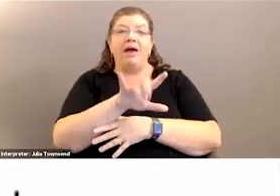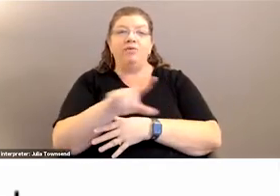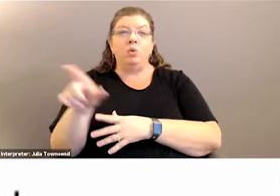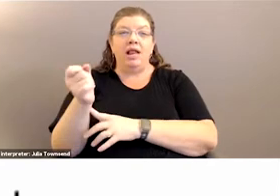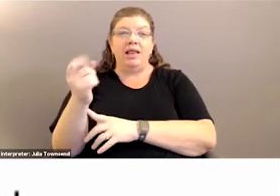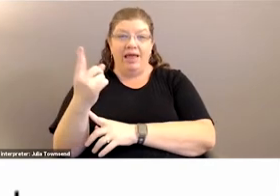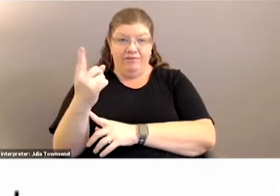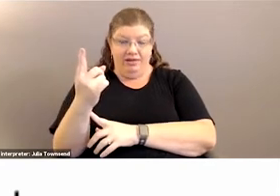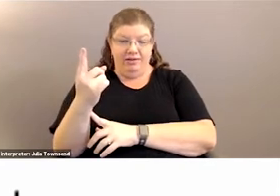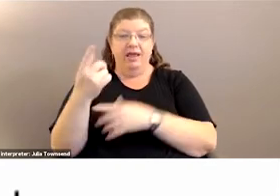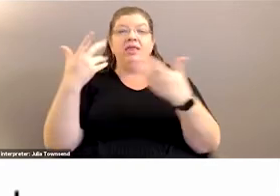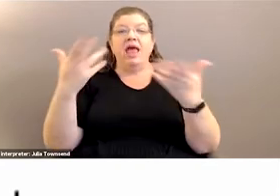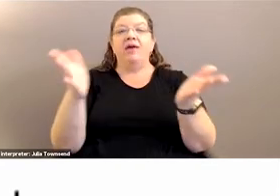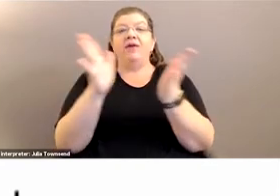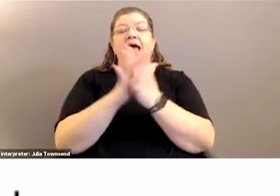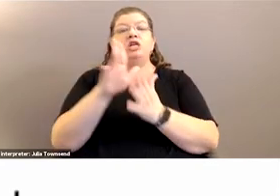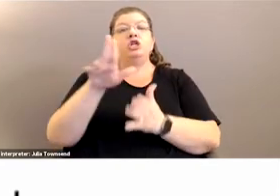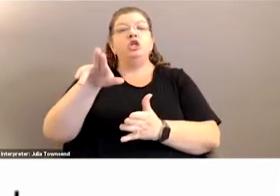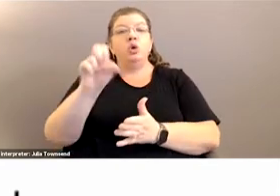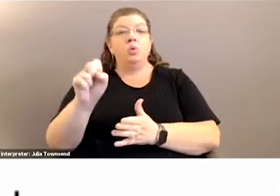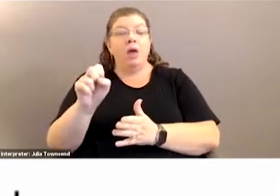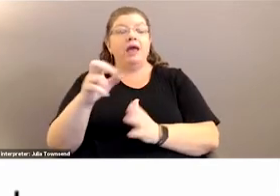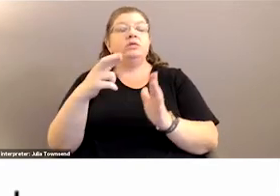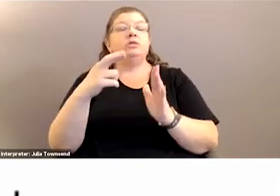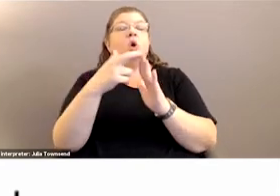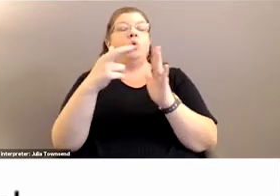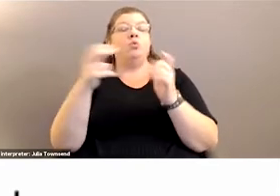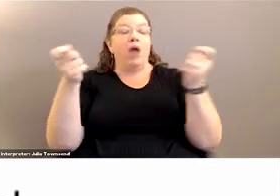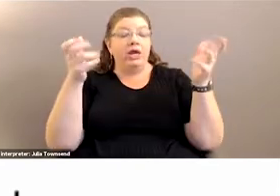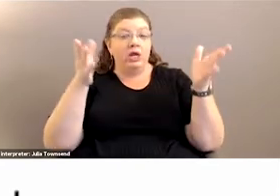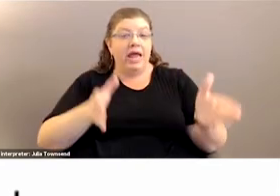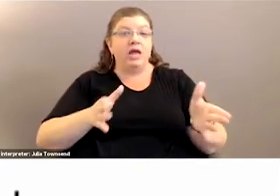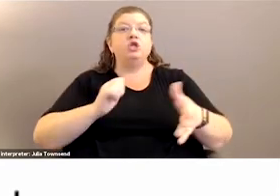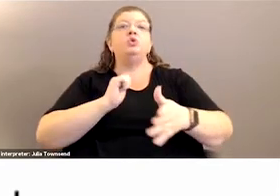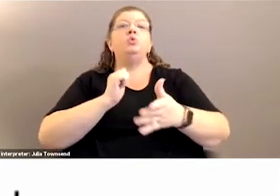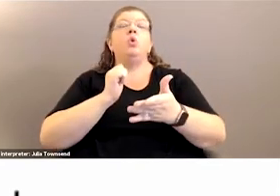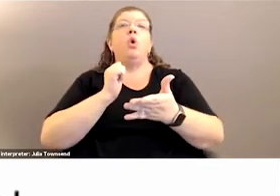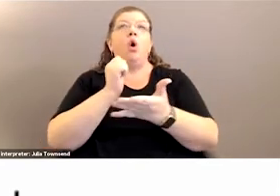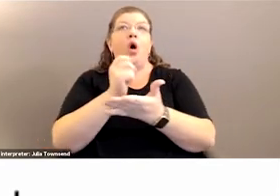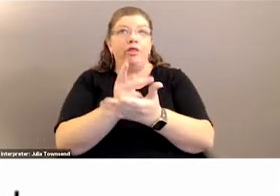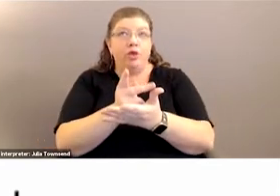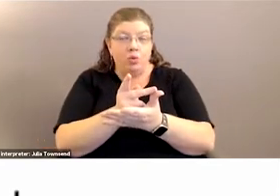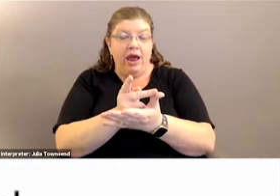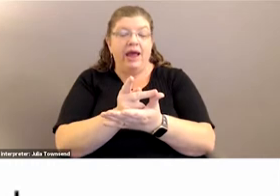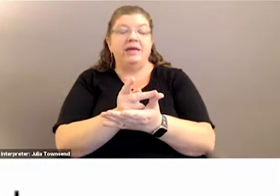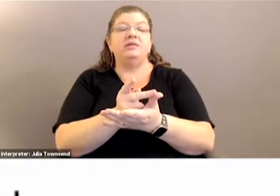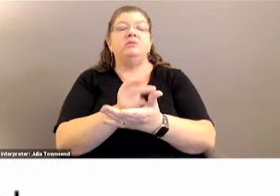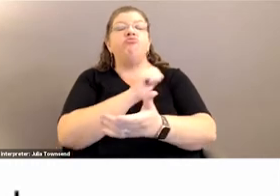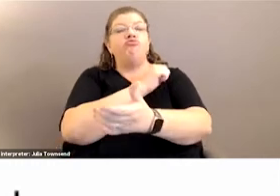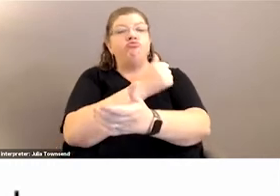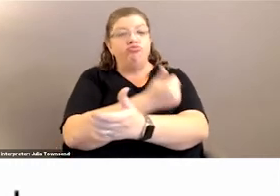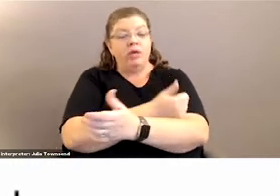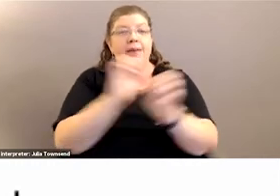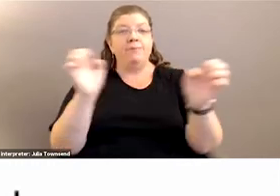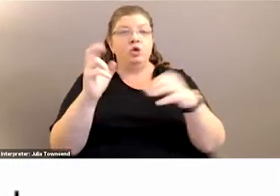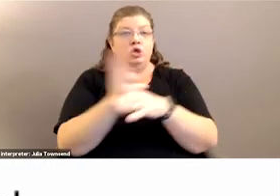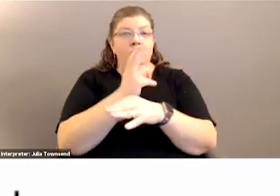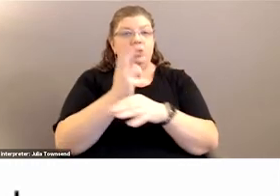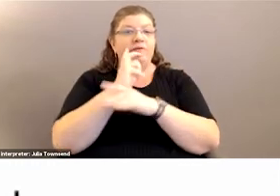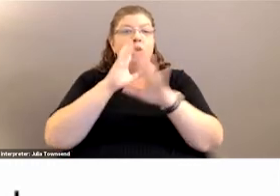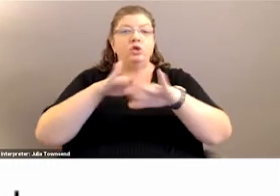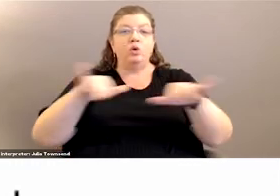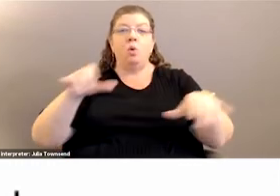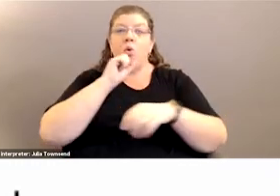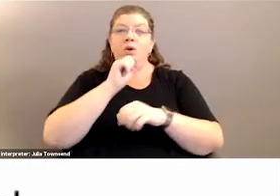they have asked u.s regulators to authorize emergency use of the covet 19 vaccine for children ages